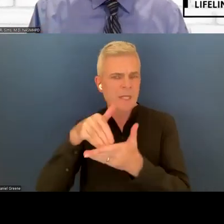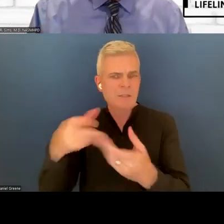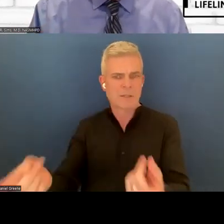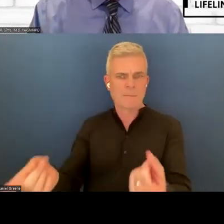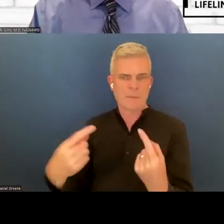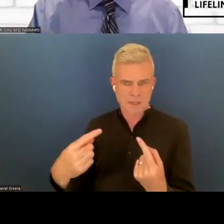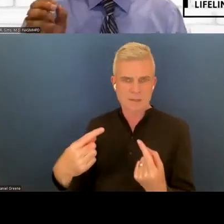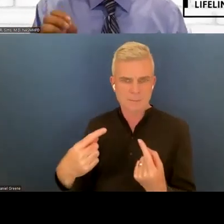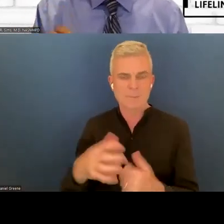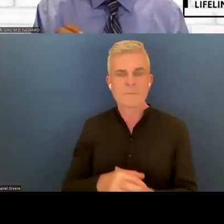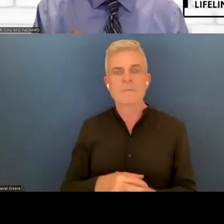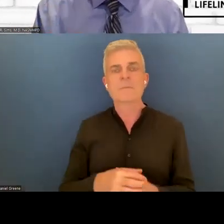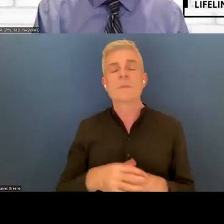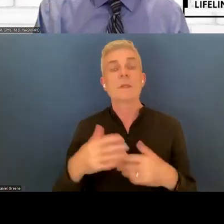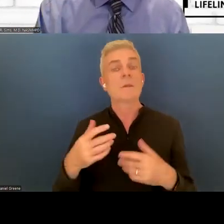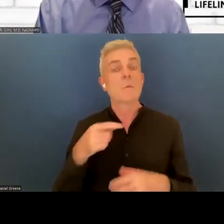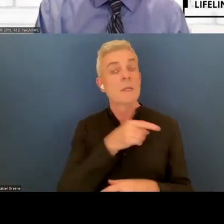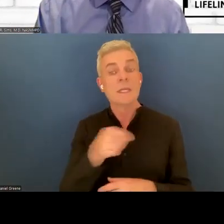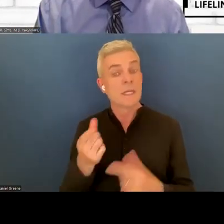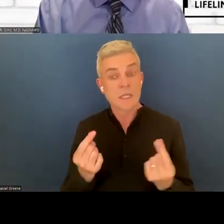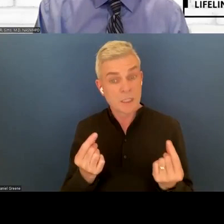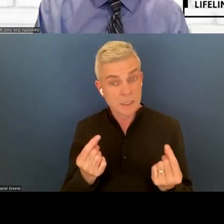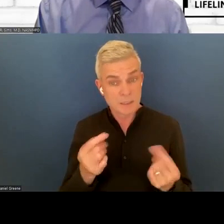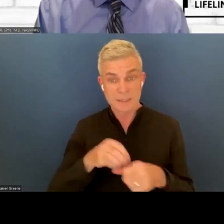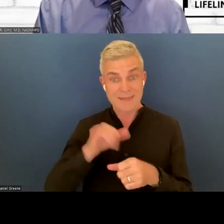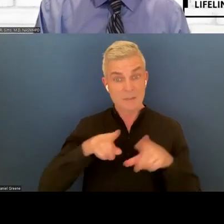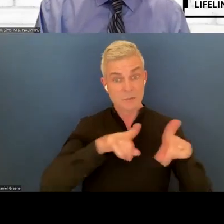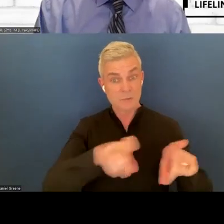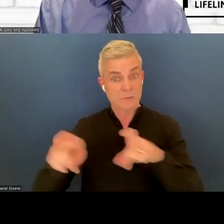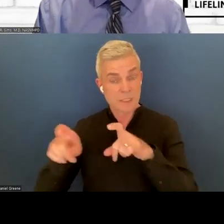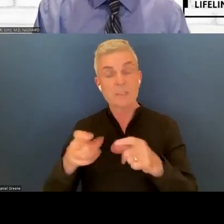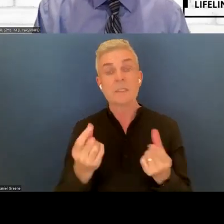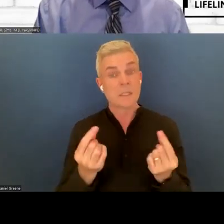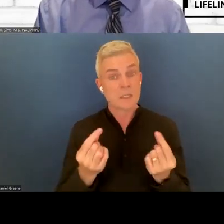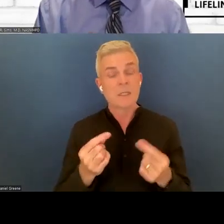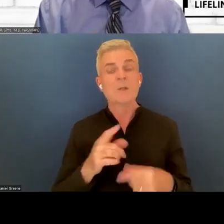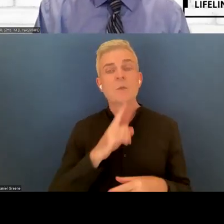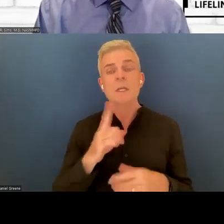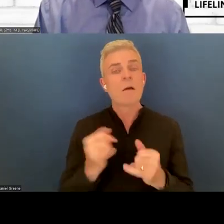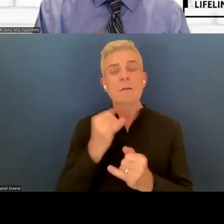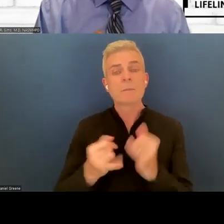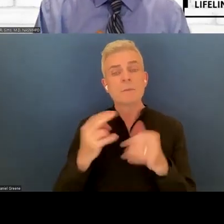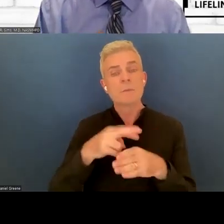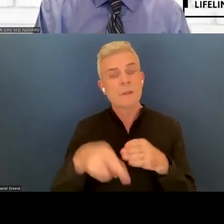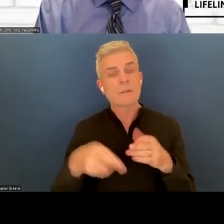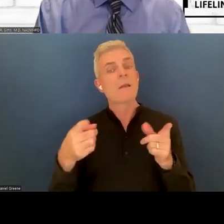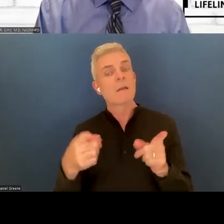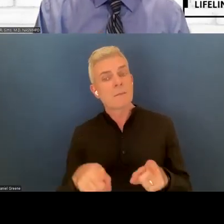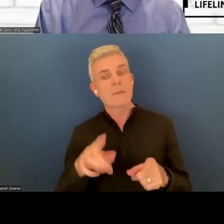to them. And what they did do in the survey, the ultimate results turned out that